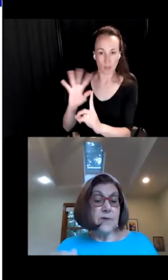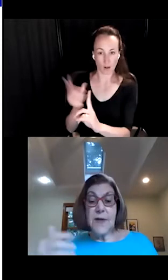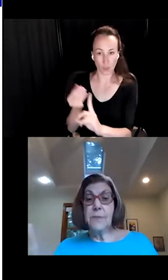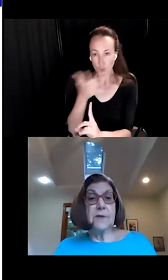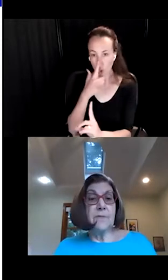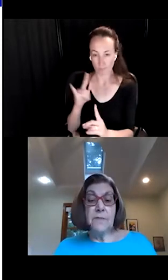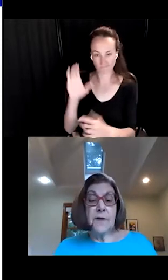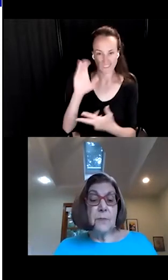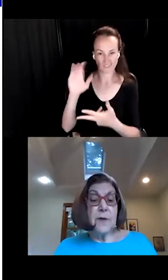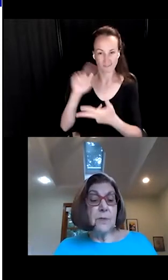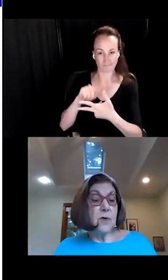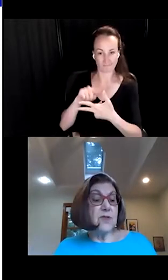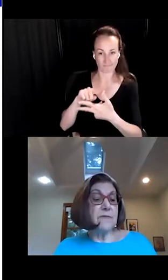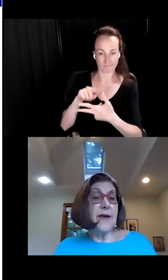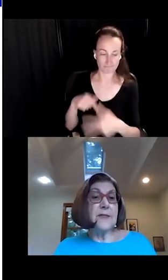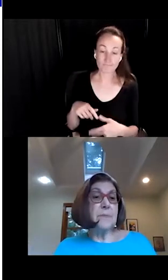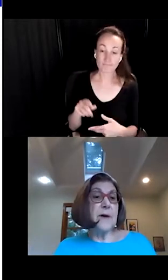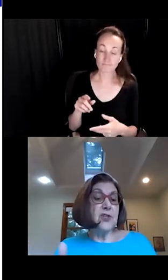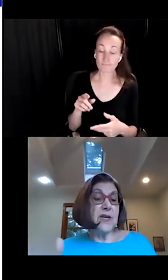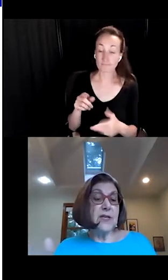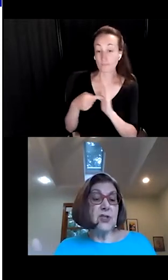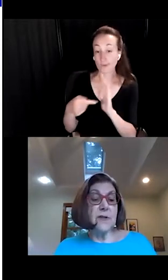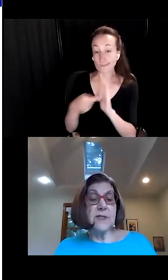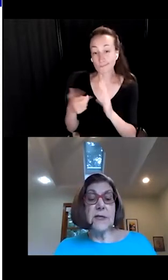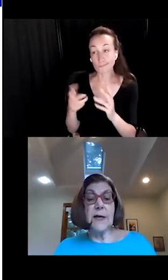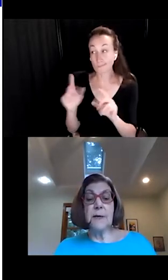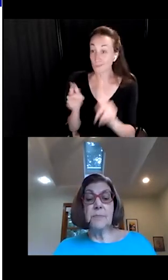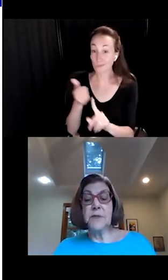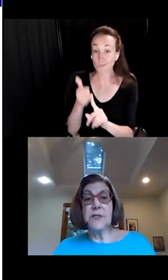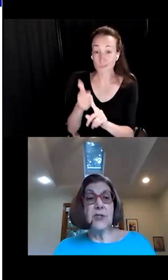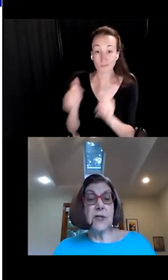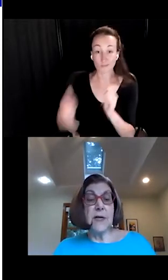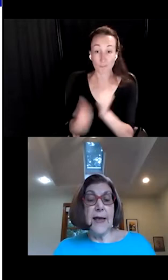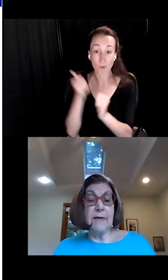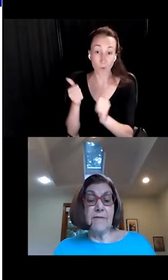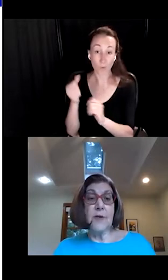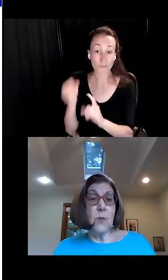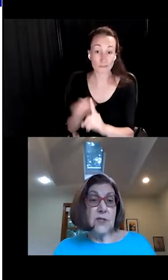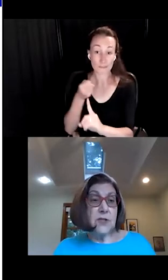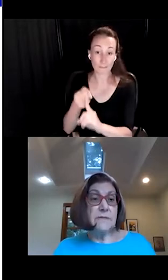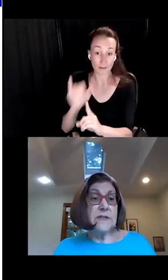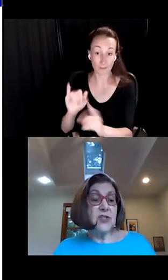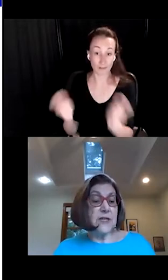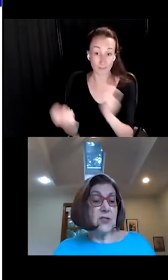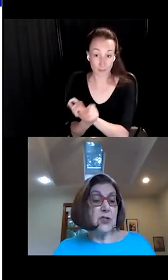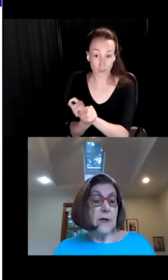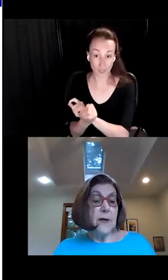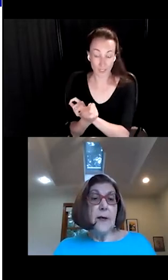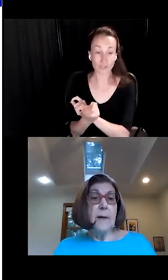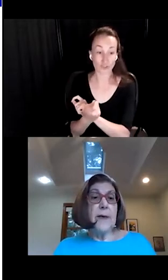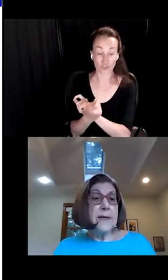For example, involving the people most affected by the change in the design, implementation, and evaluation of this